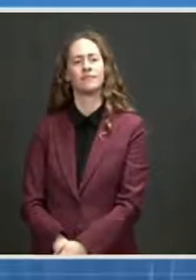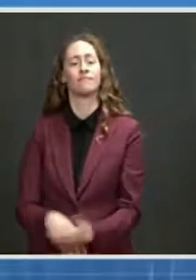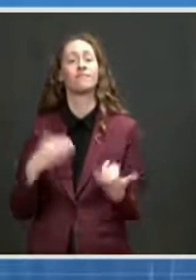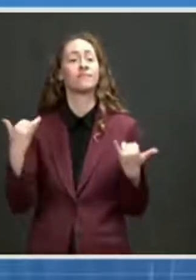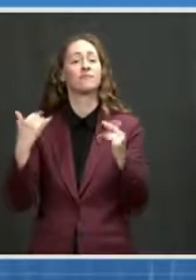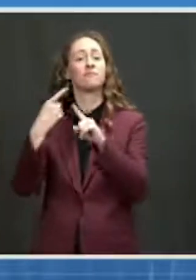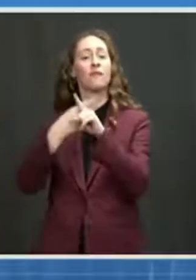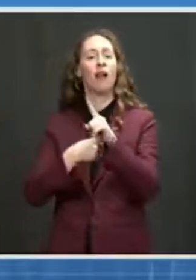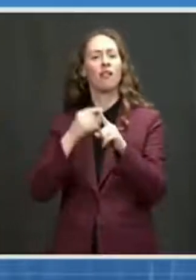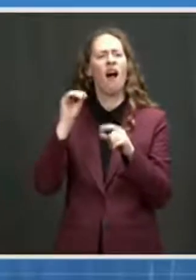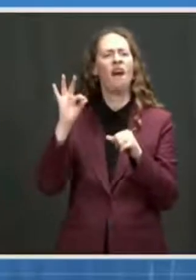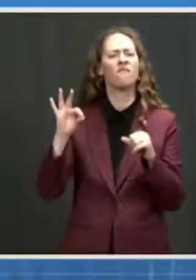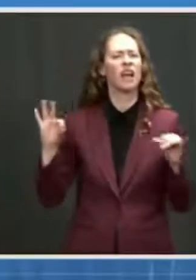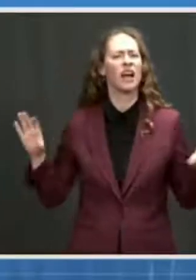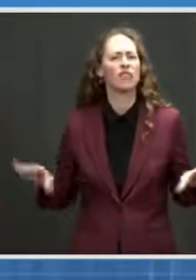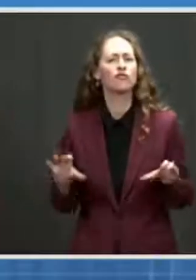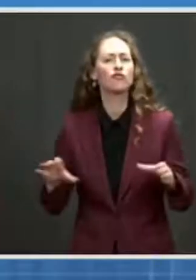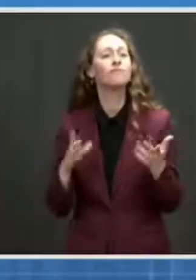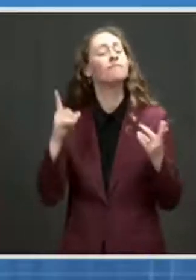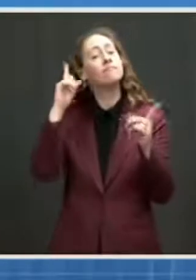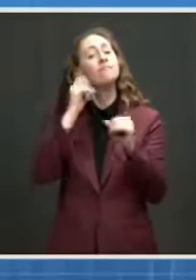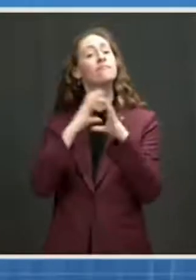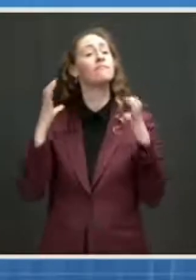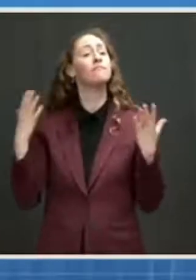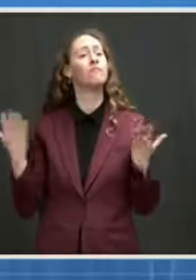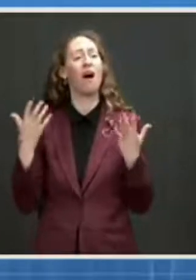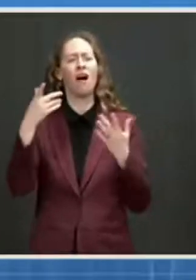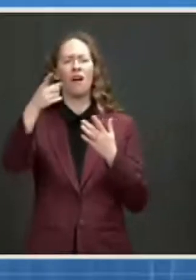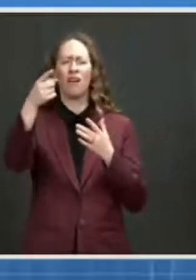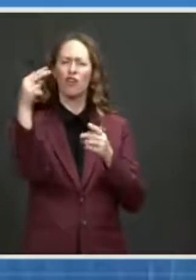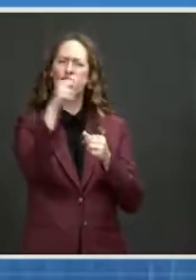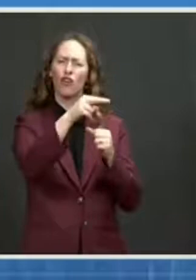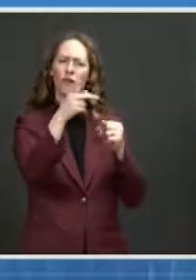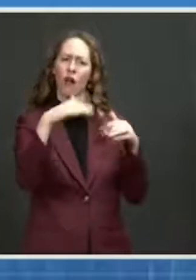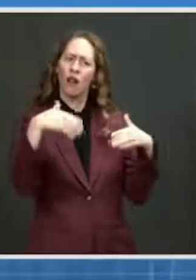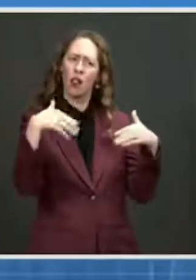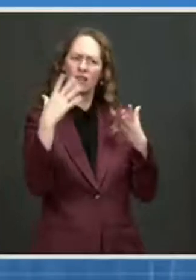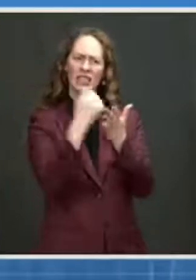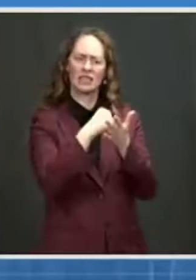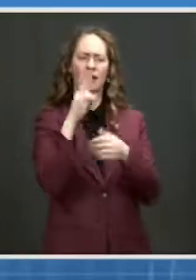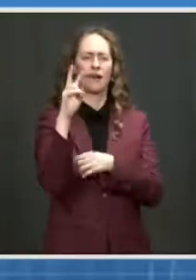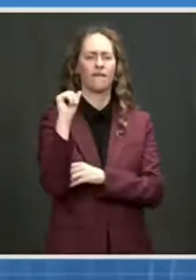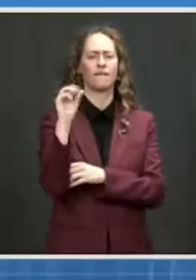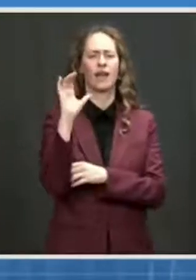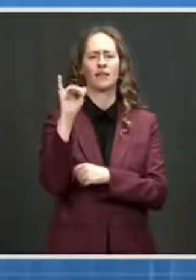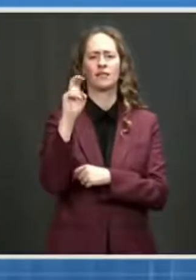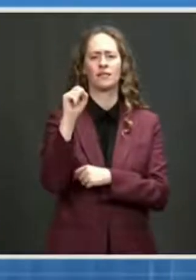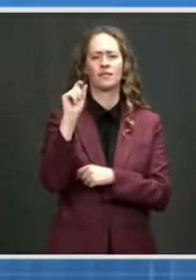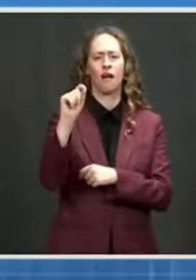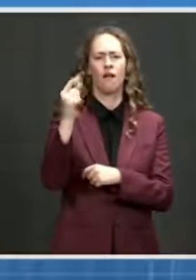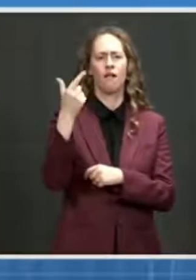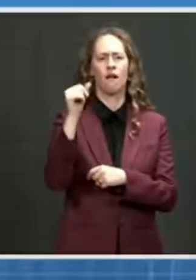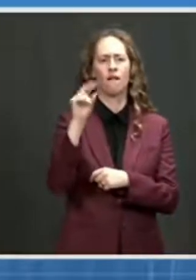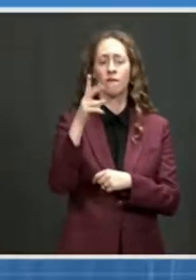not vaccinated, please go to vaccines.gov, text your zip code to GetVax